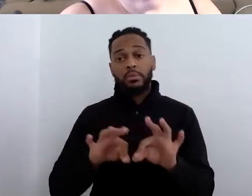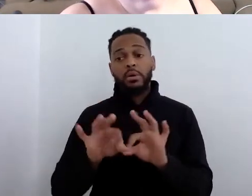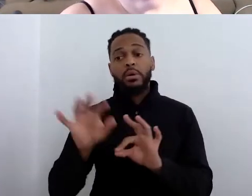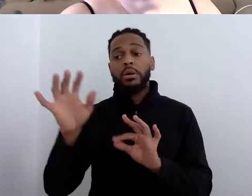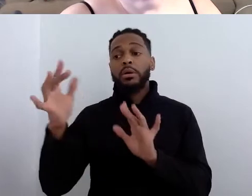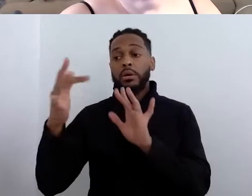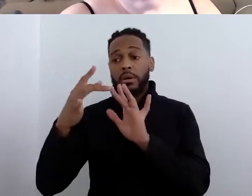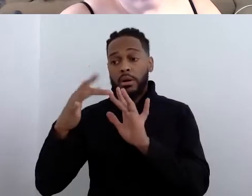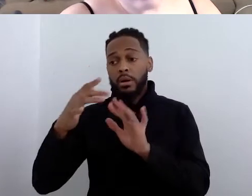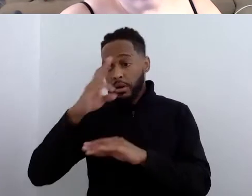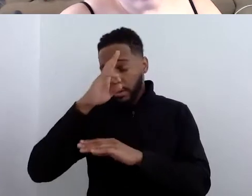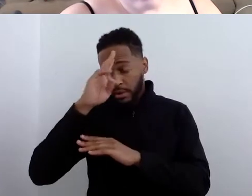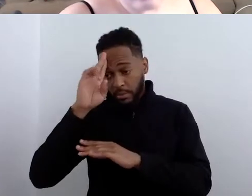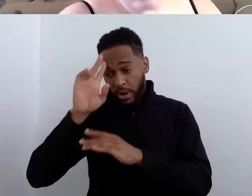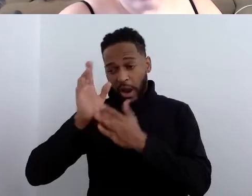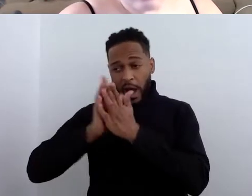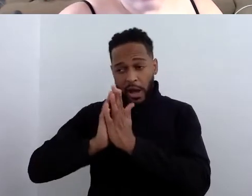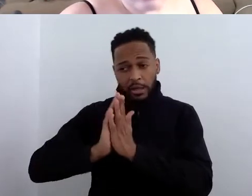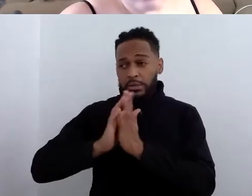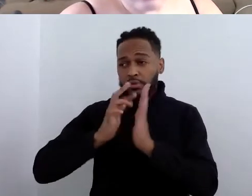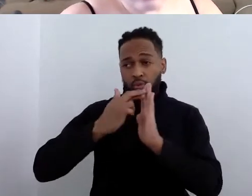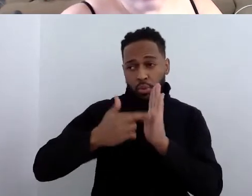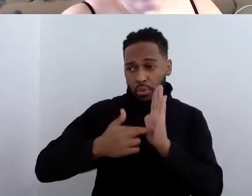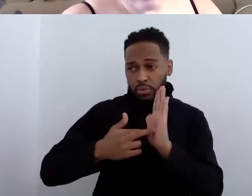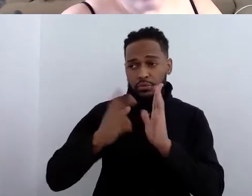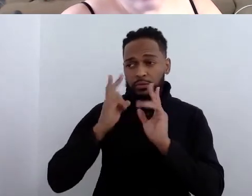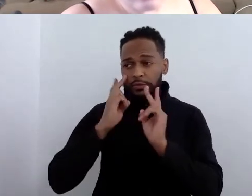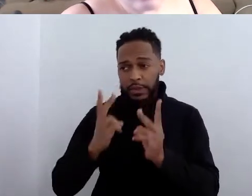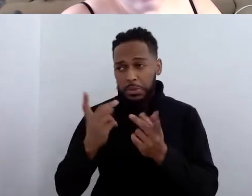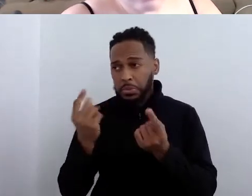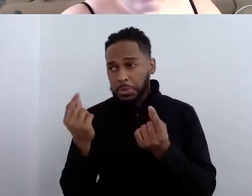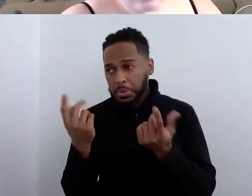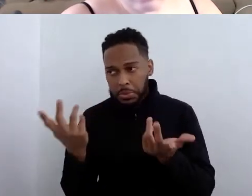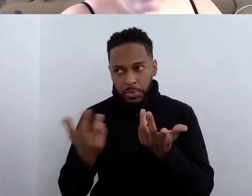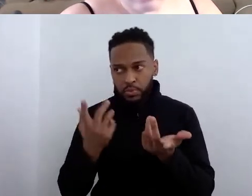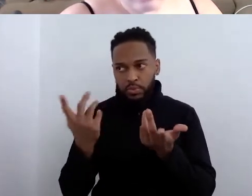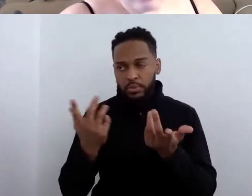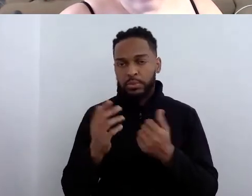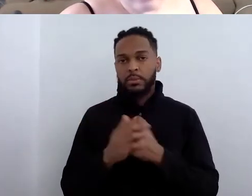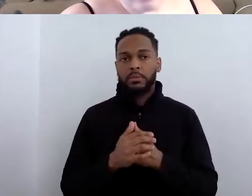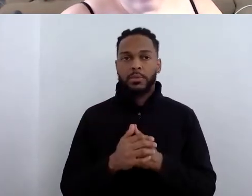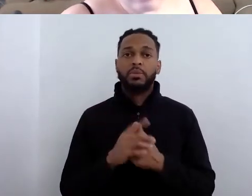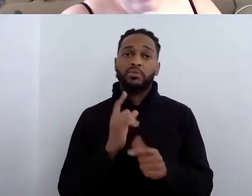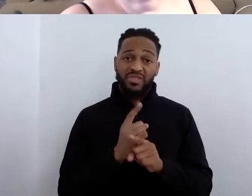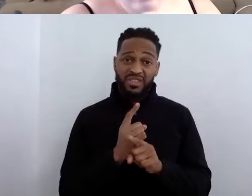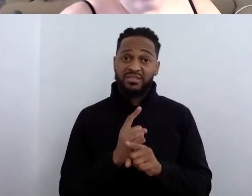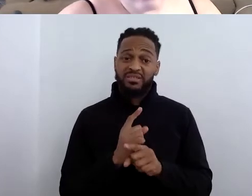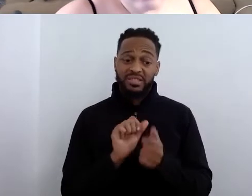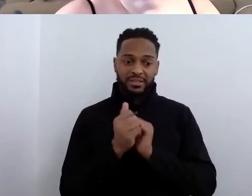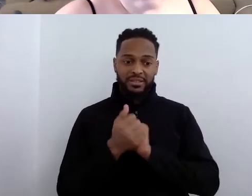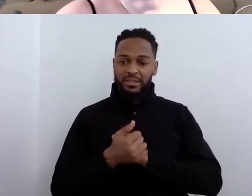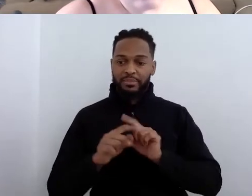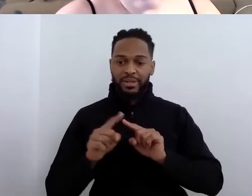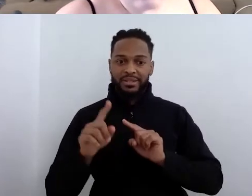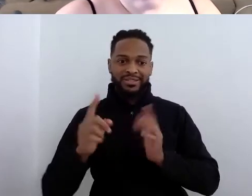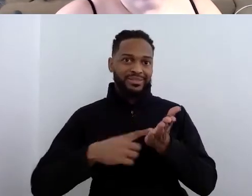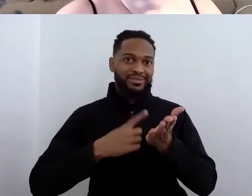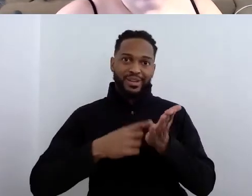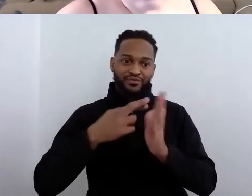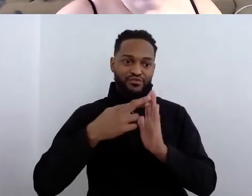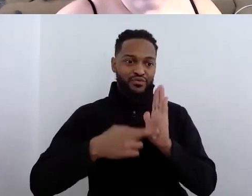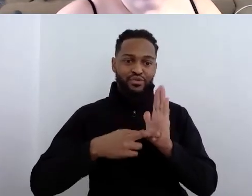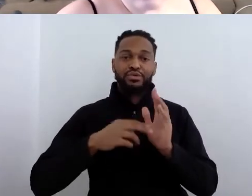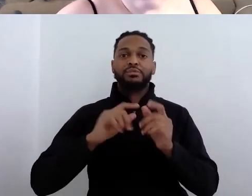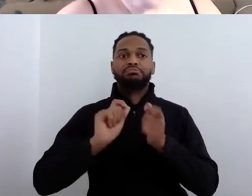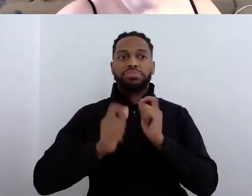that's a great point, because even now things change. It seems like they change every day. Mm-hmm.